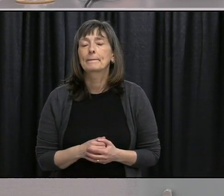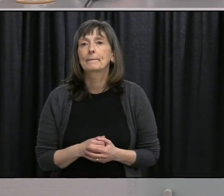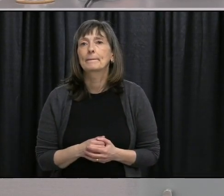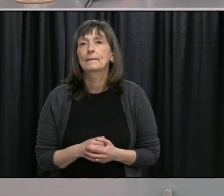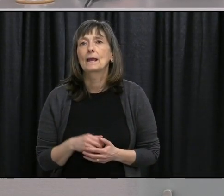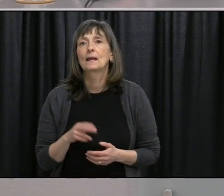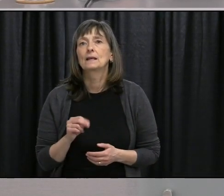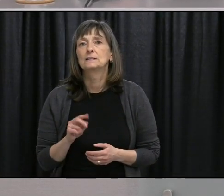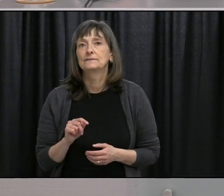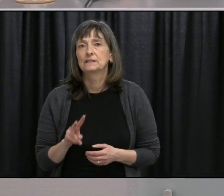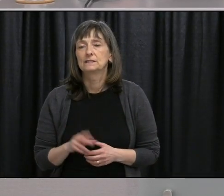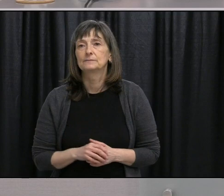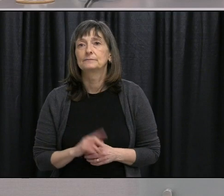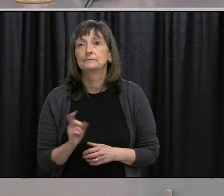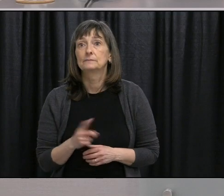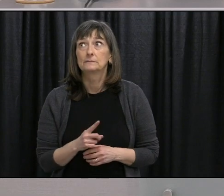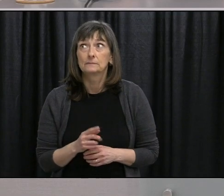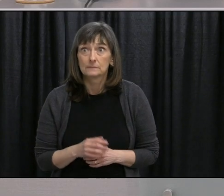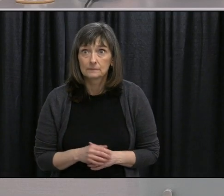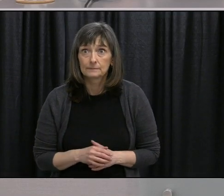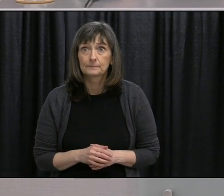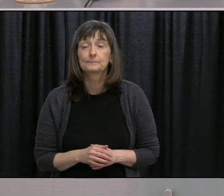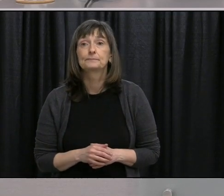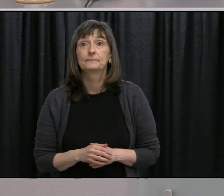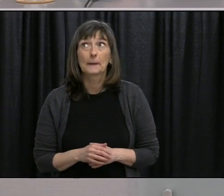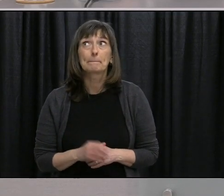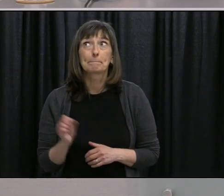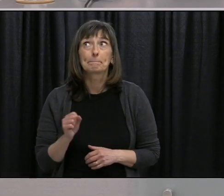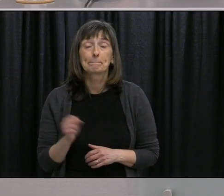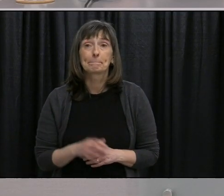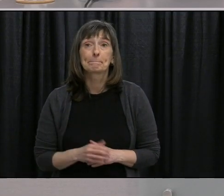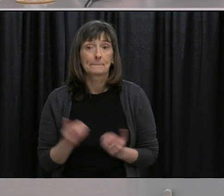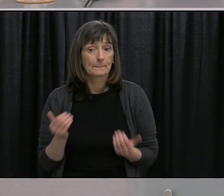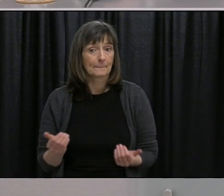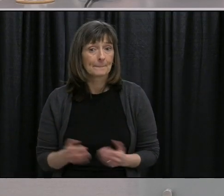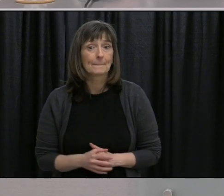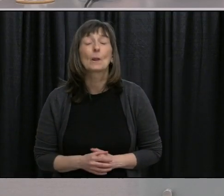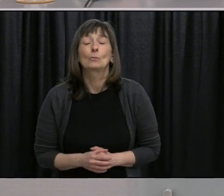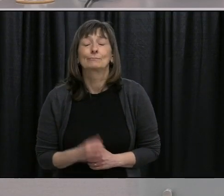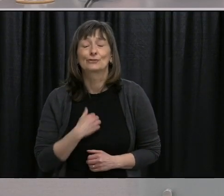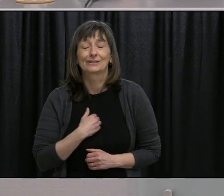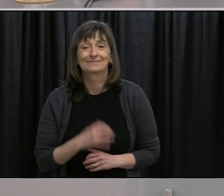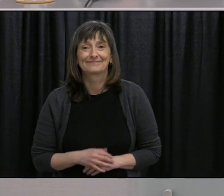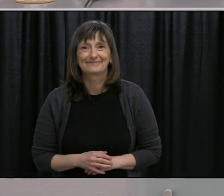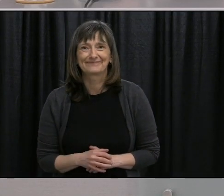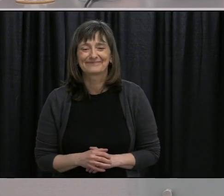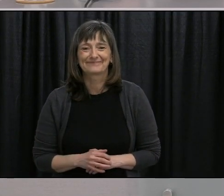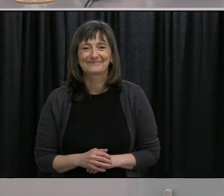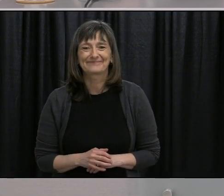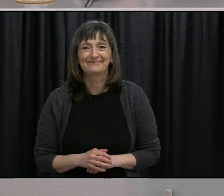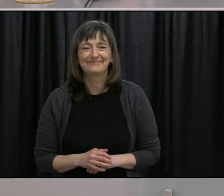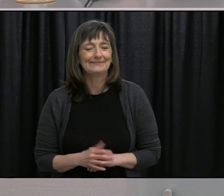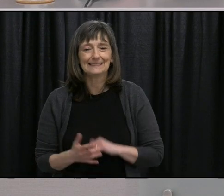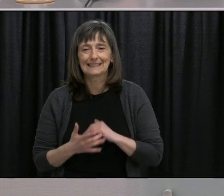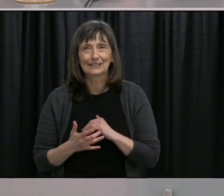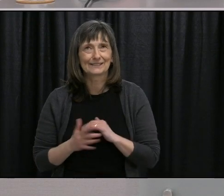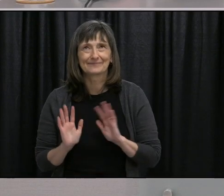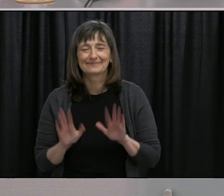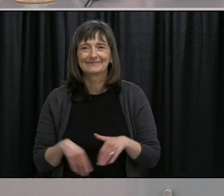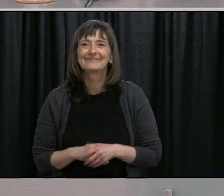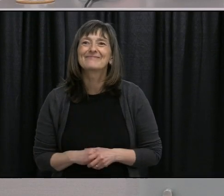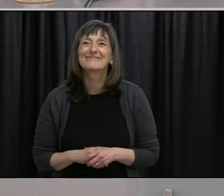Take my line. Hello? We got you. Go ahead, Kelly. Oh, sorry. Technology.